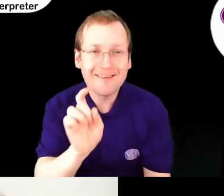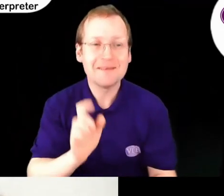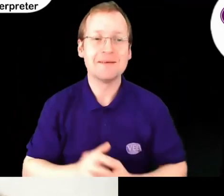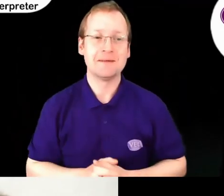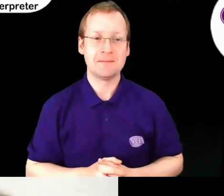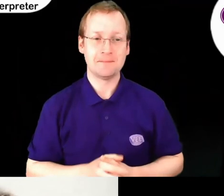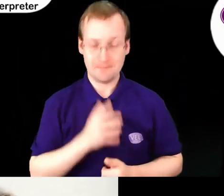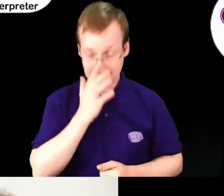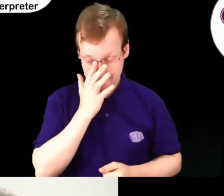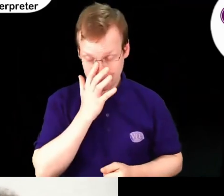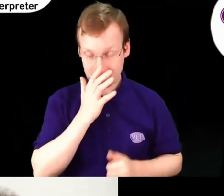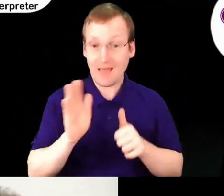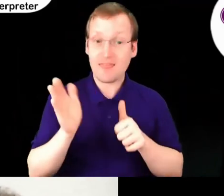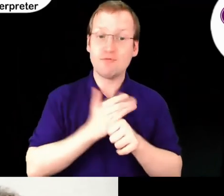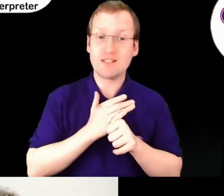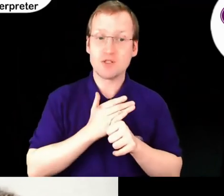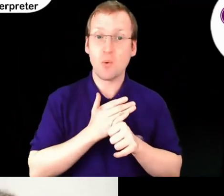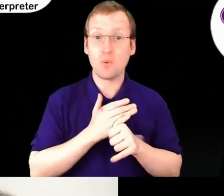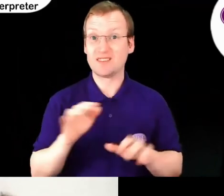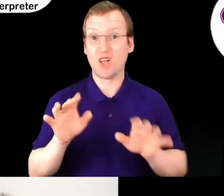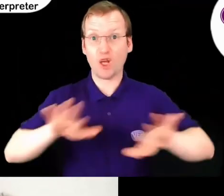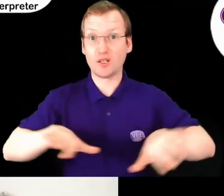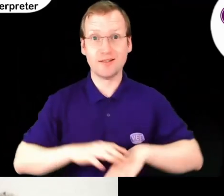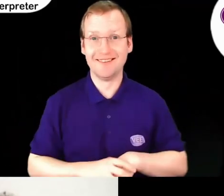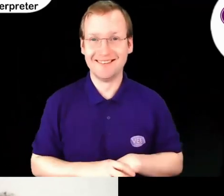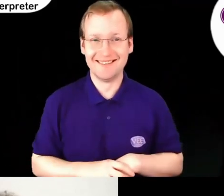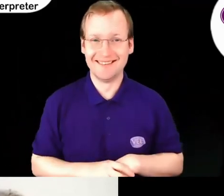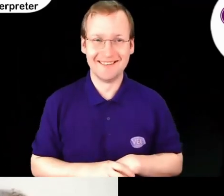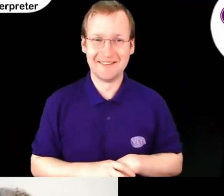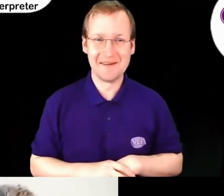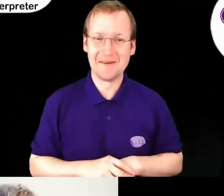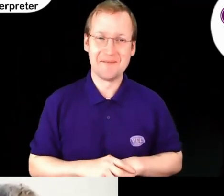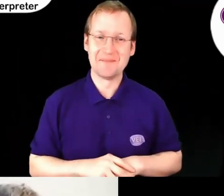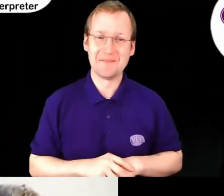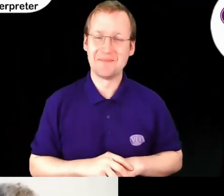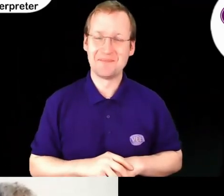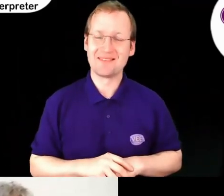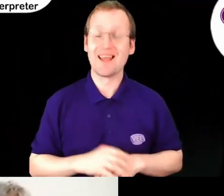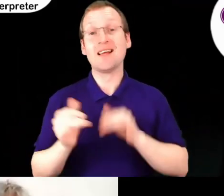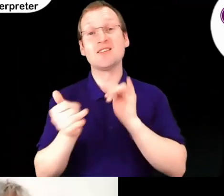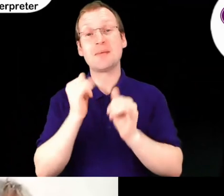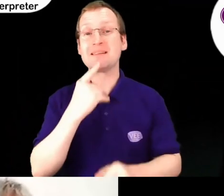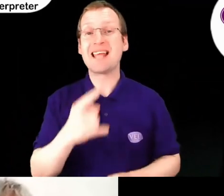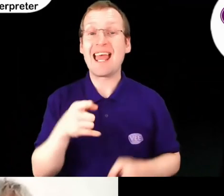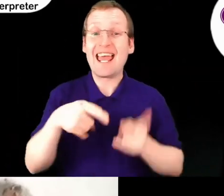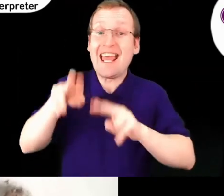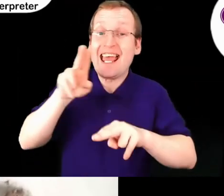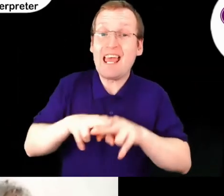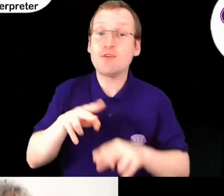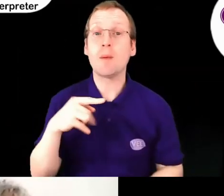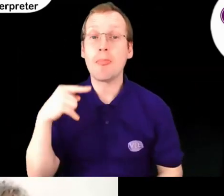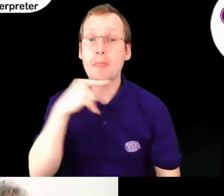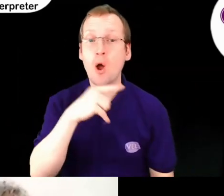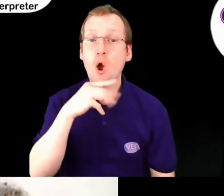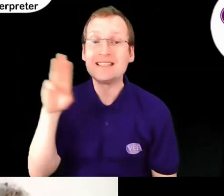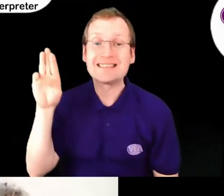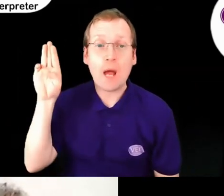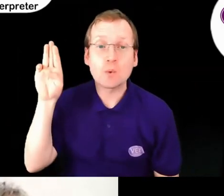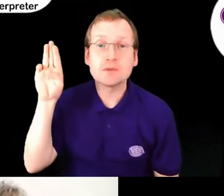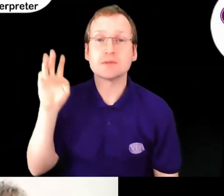Yes, the original was neither. There are two, you know, I sometimes say, if you were in the Boy Scouts or the Boys